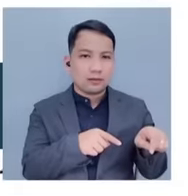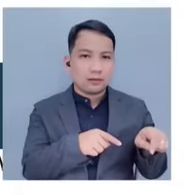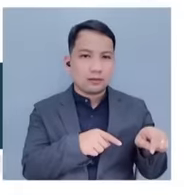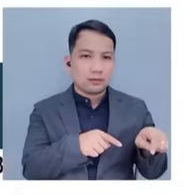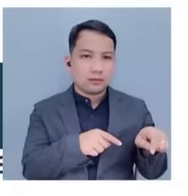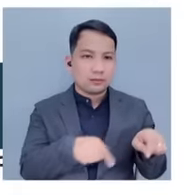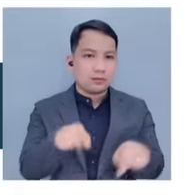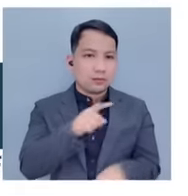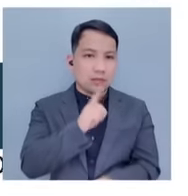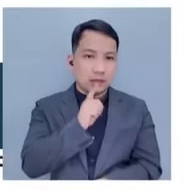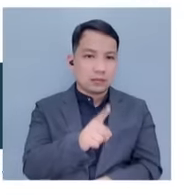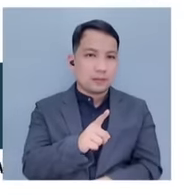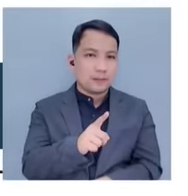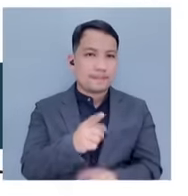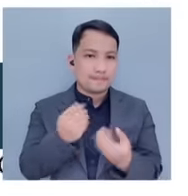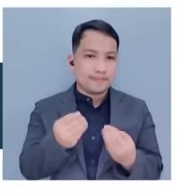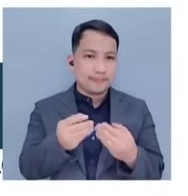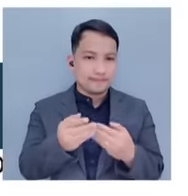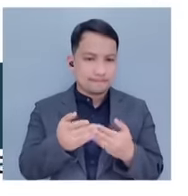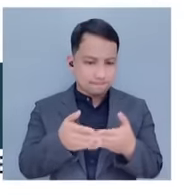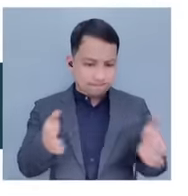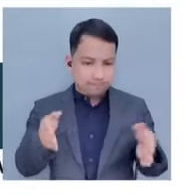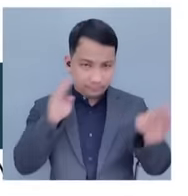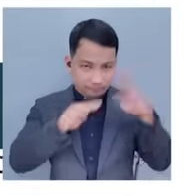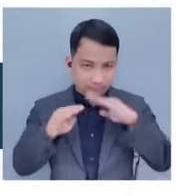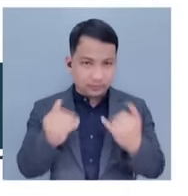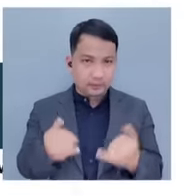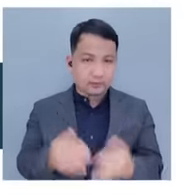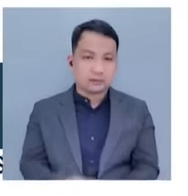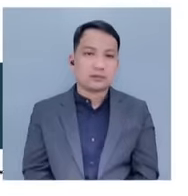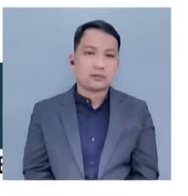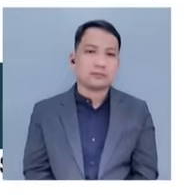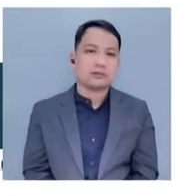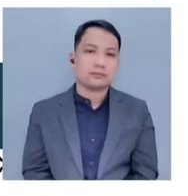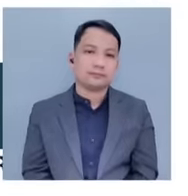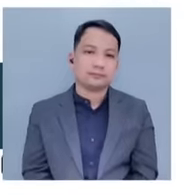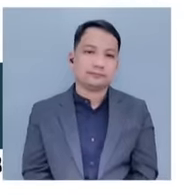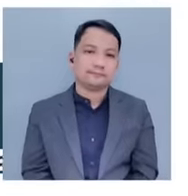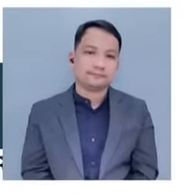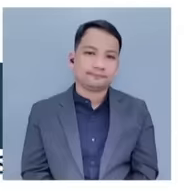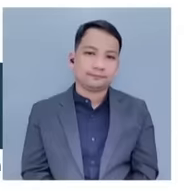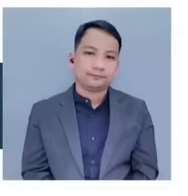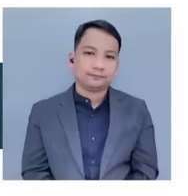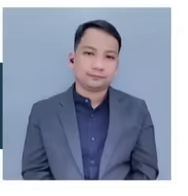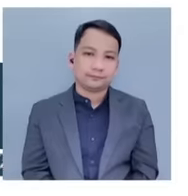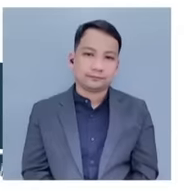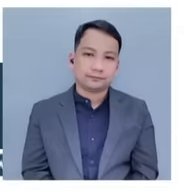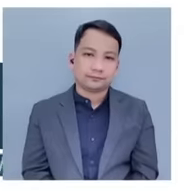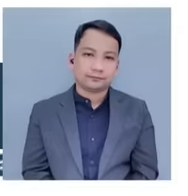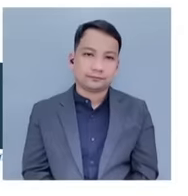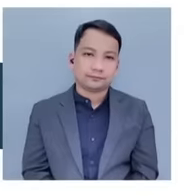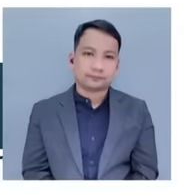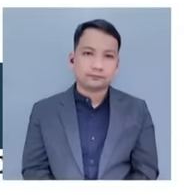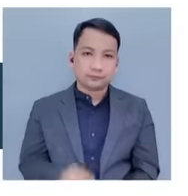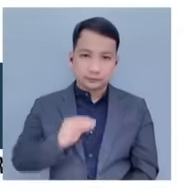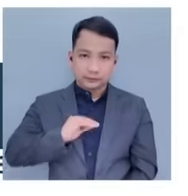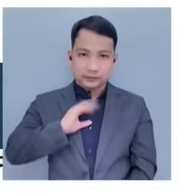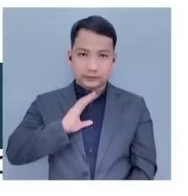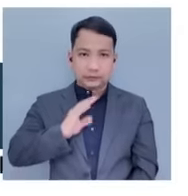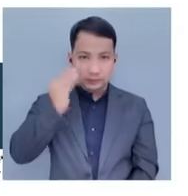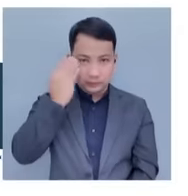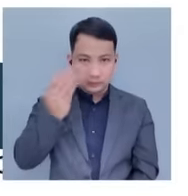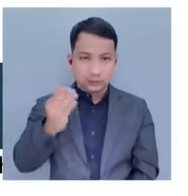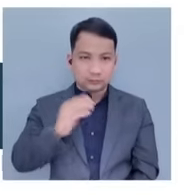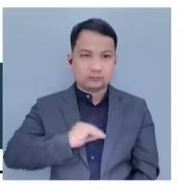has a lot of problems mm-hmm. to be addressed. All right, so let me just go back again to the motivation there, because you talked about the motivation of